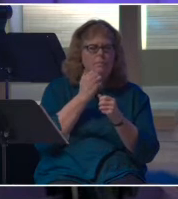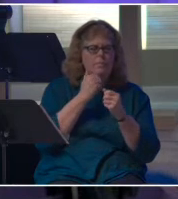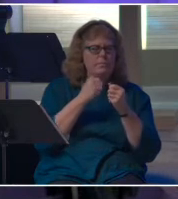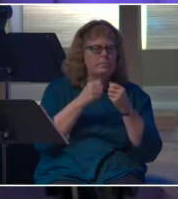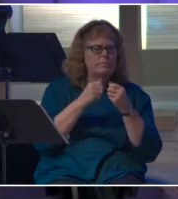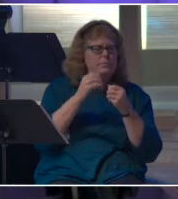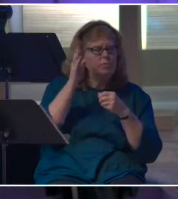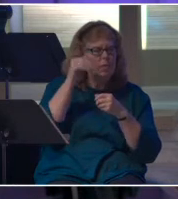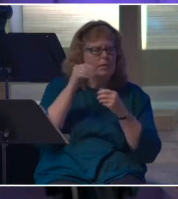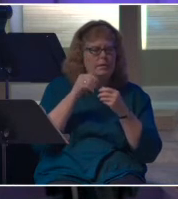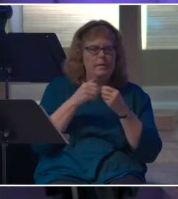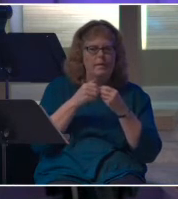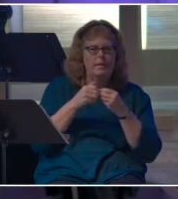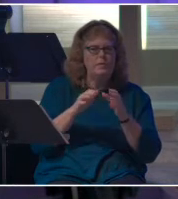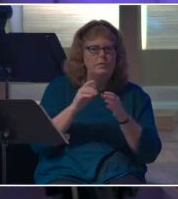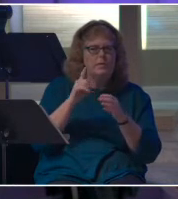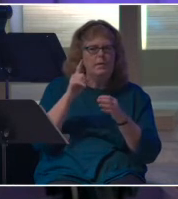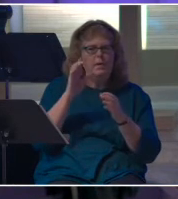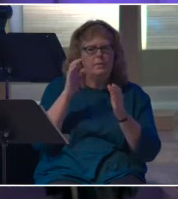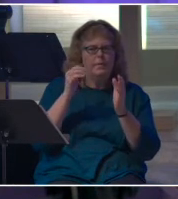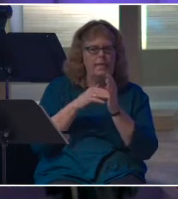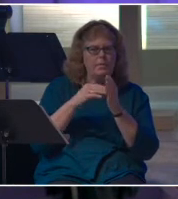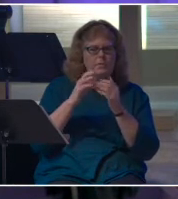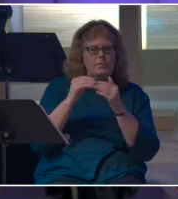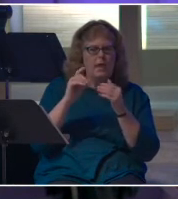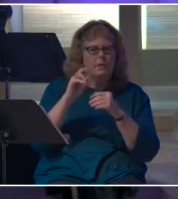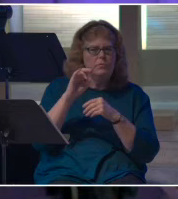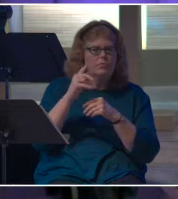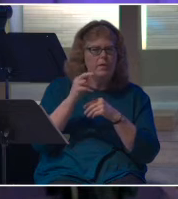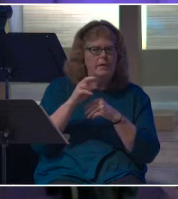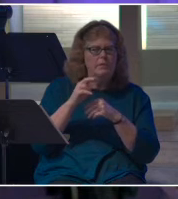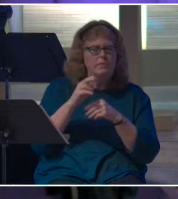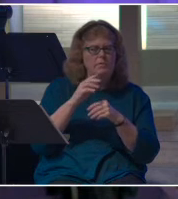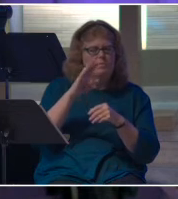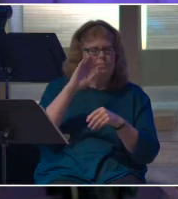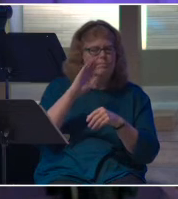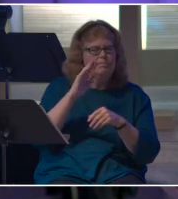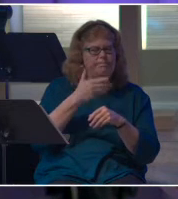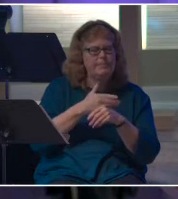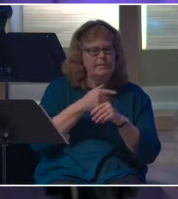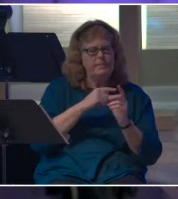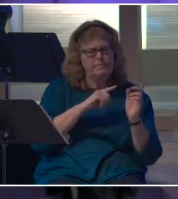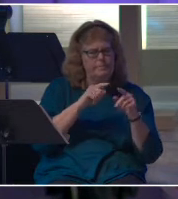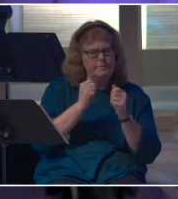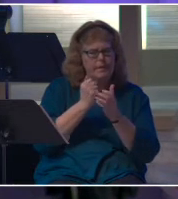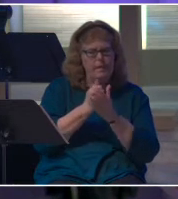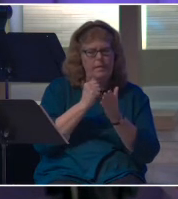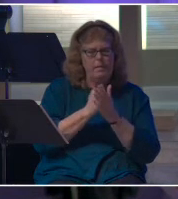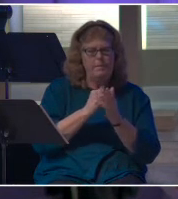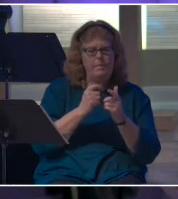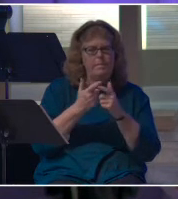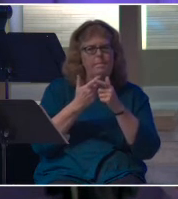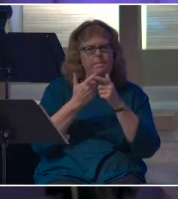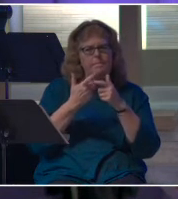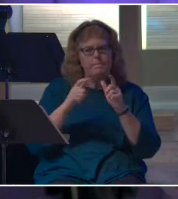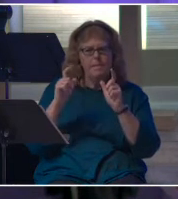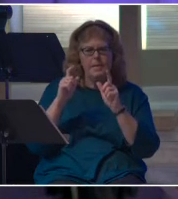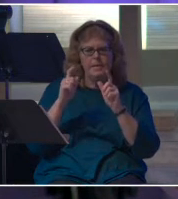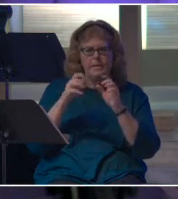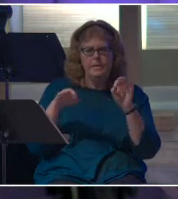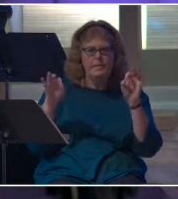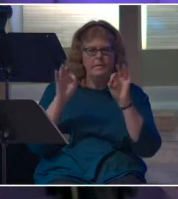like losing a $100,000 tractor. So you put your son on it with some help, and this is a big deal.